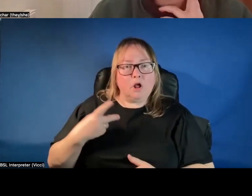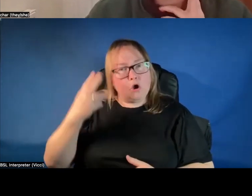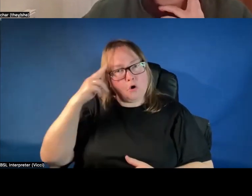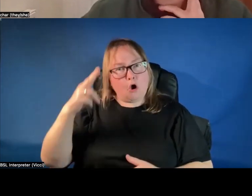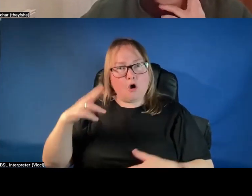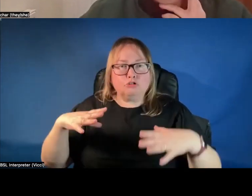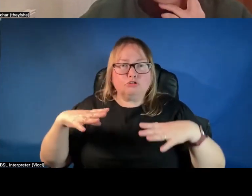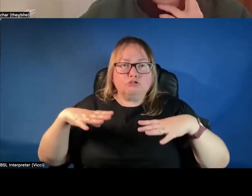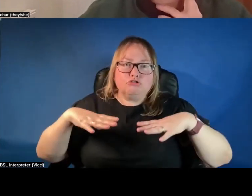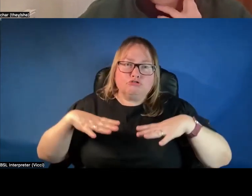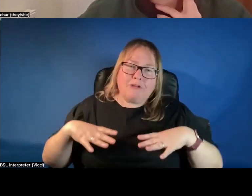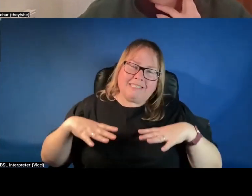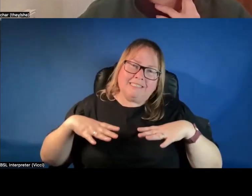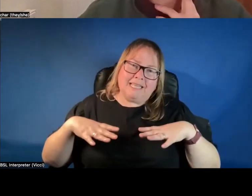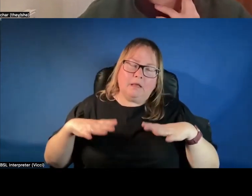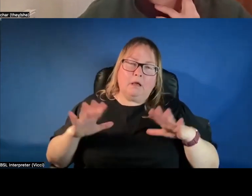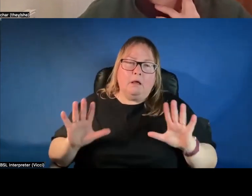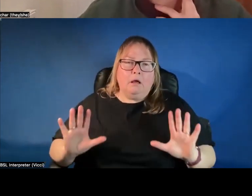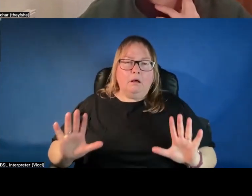and it's a kind of